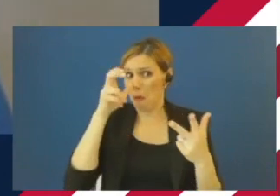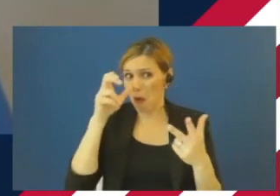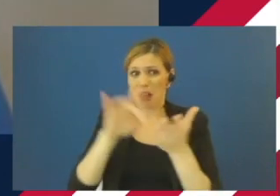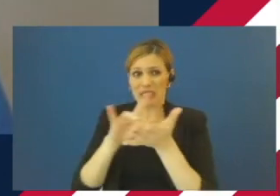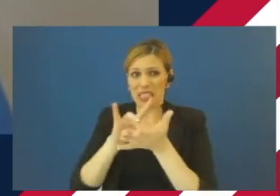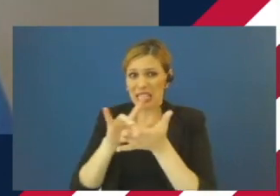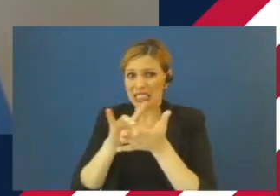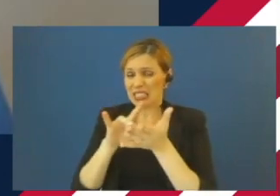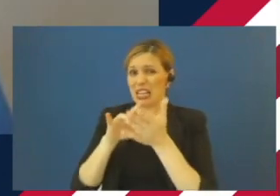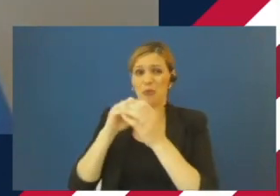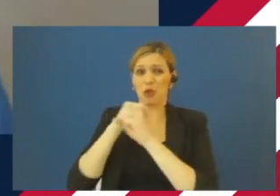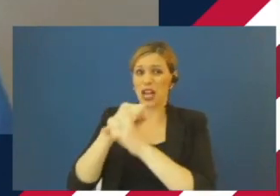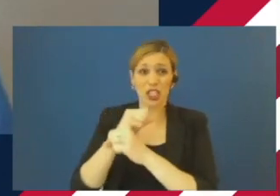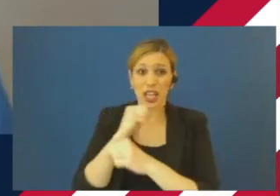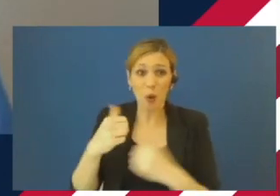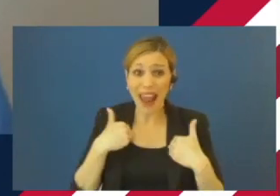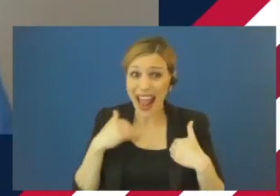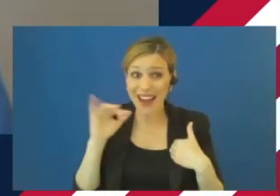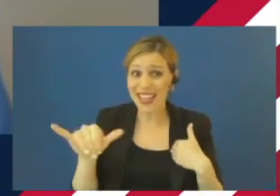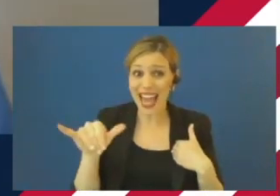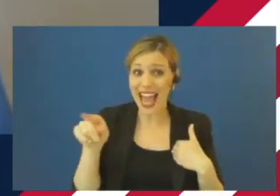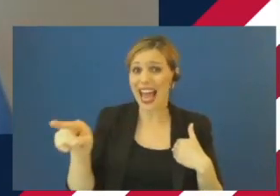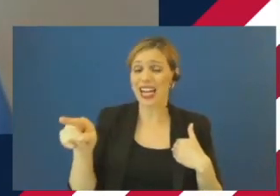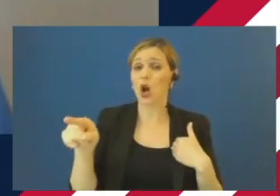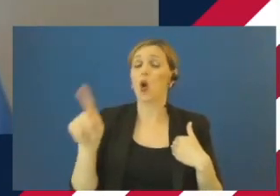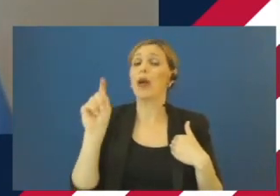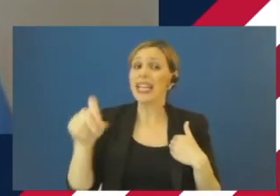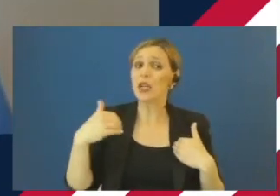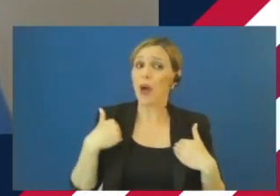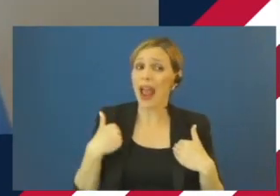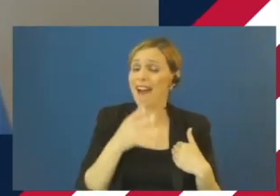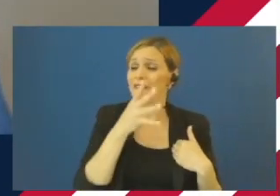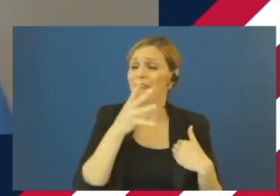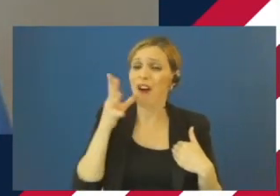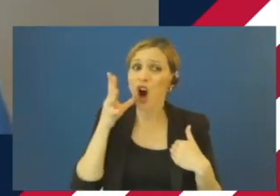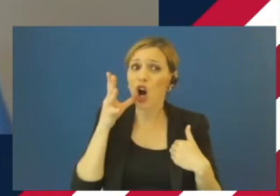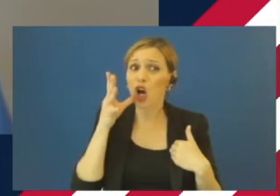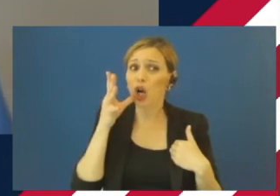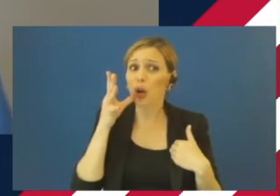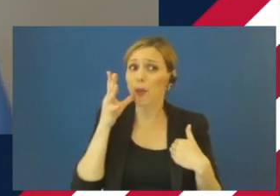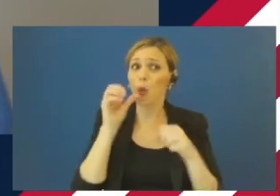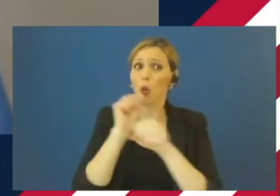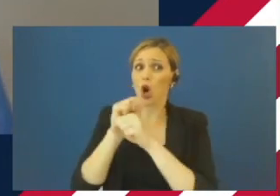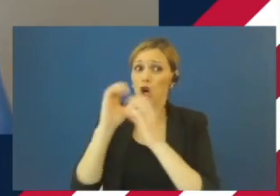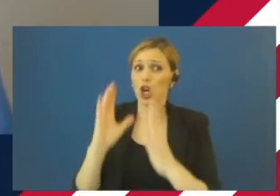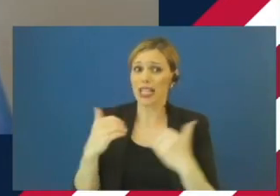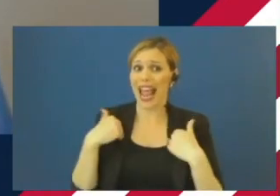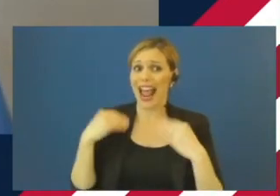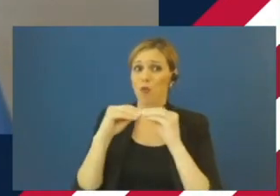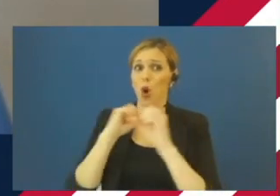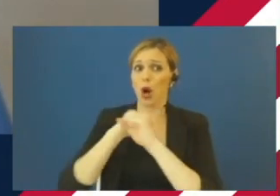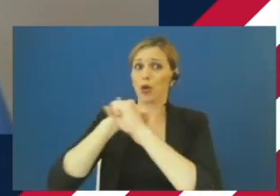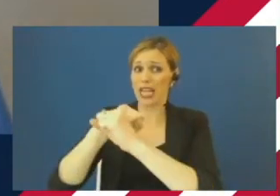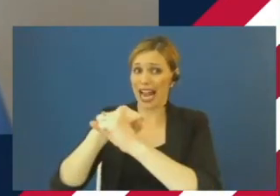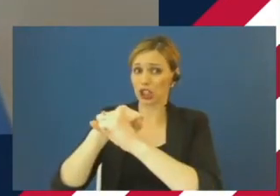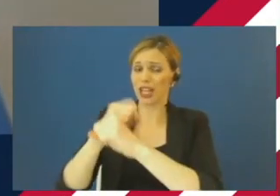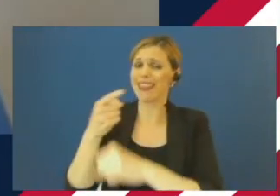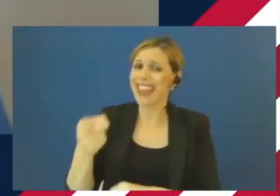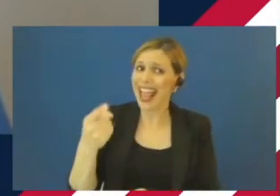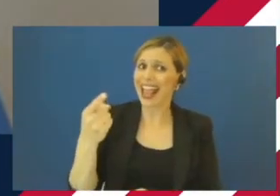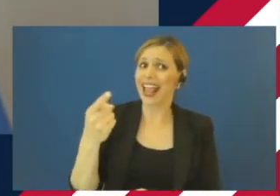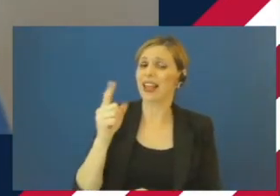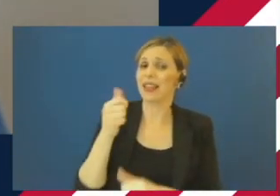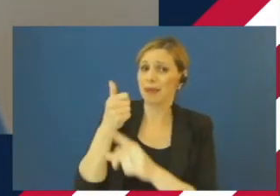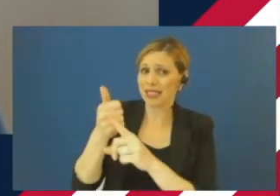basic workplace protections for our farm worker heroes. Right now, we are facing an existential climate